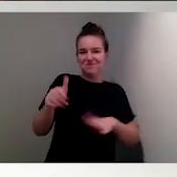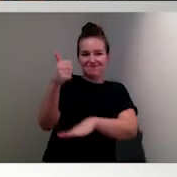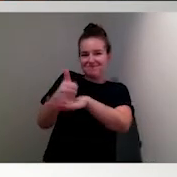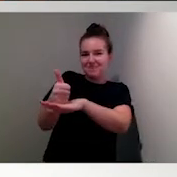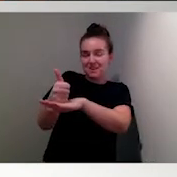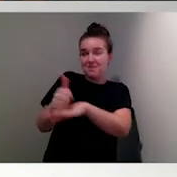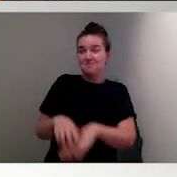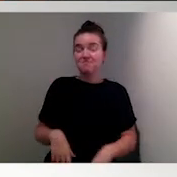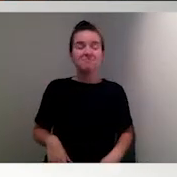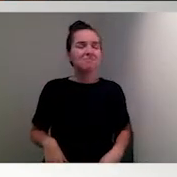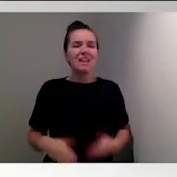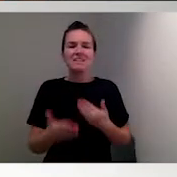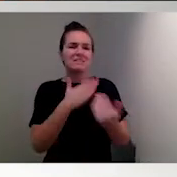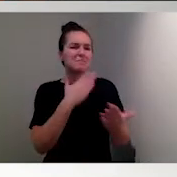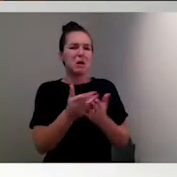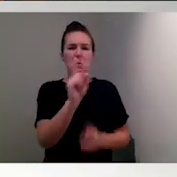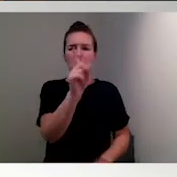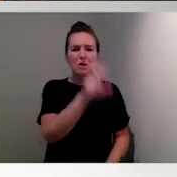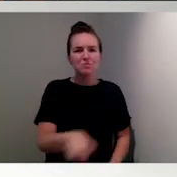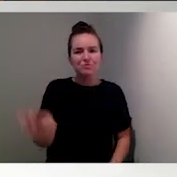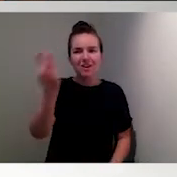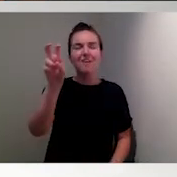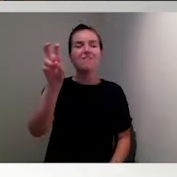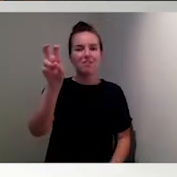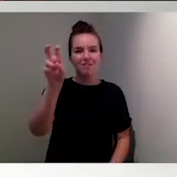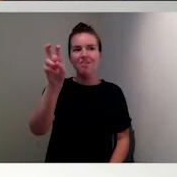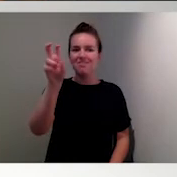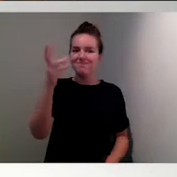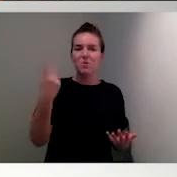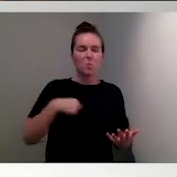you're going overseas, wherever you're going, it's nice to